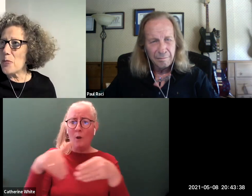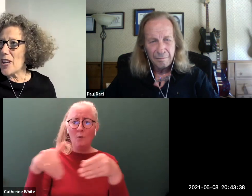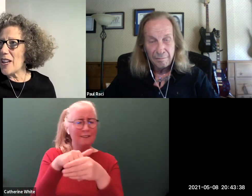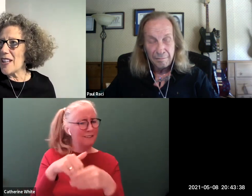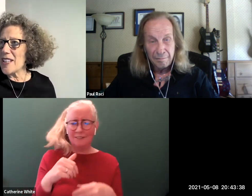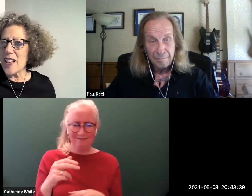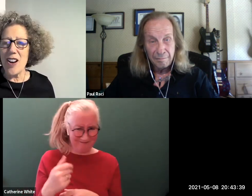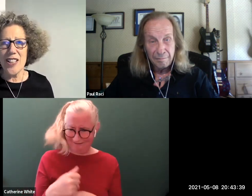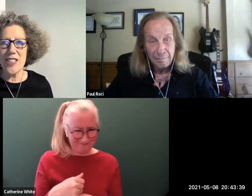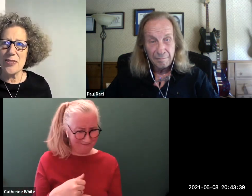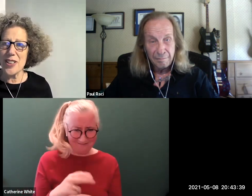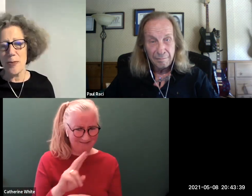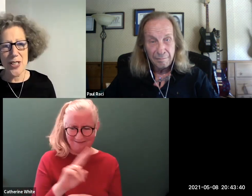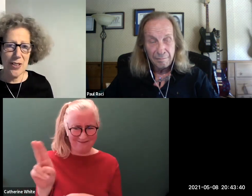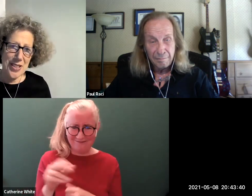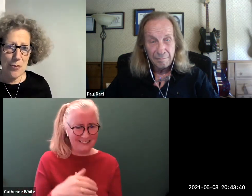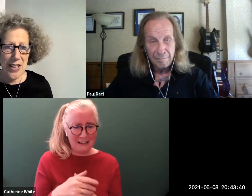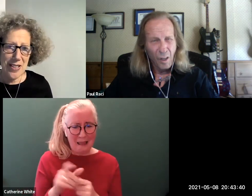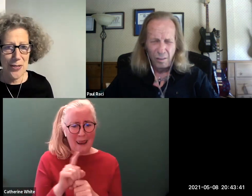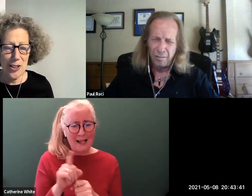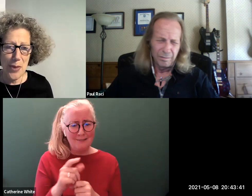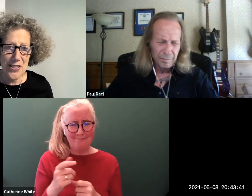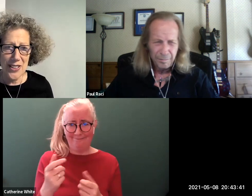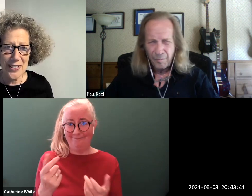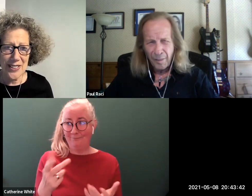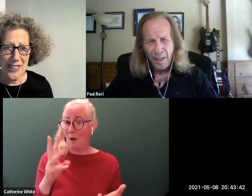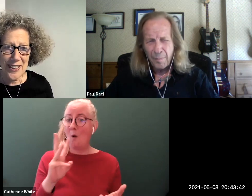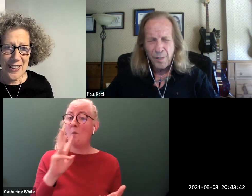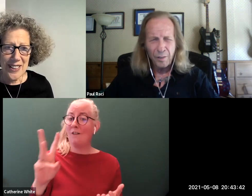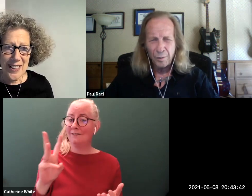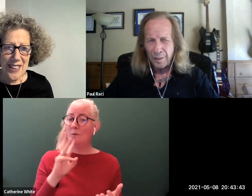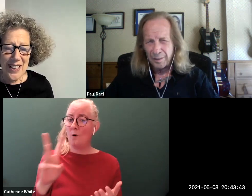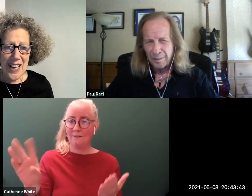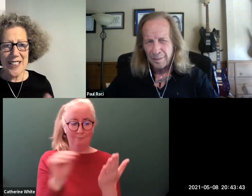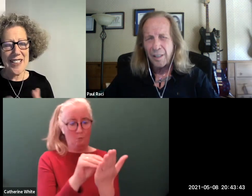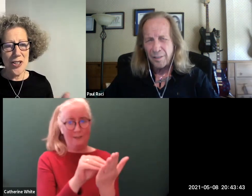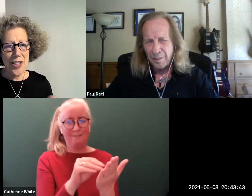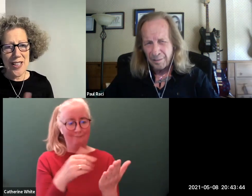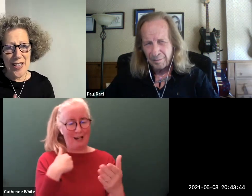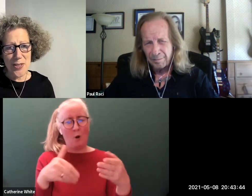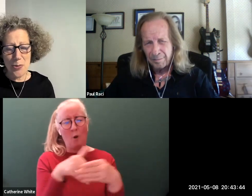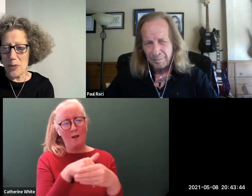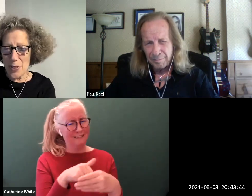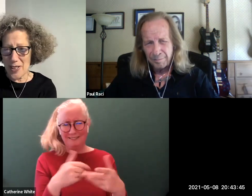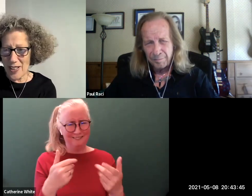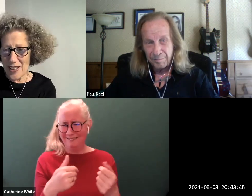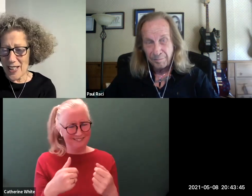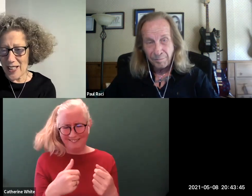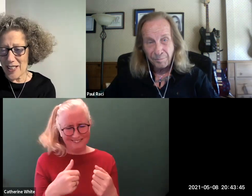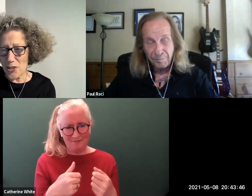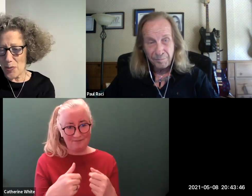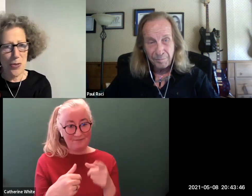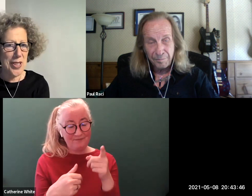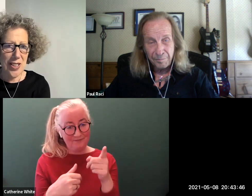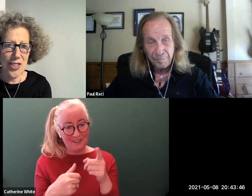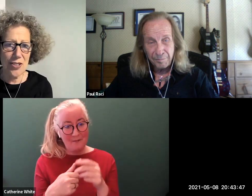We're it's a kind of lip service that makes Oh, us feel better. absolutely. And Yes. as I think